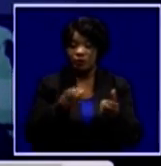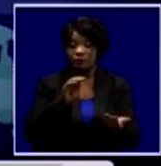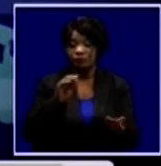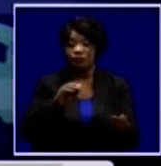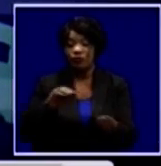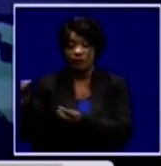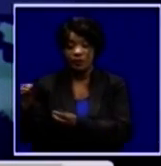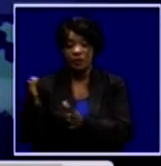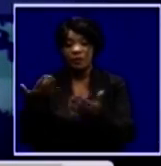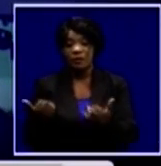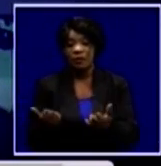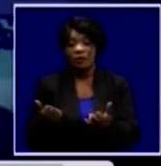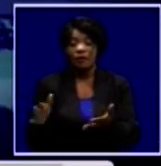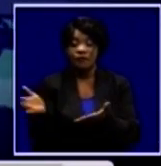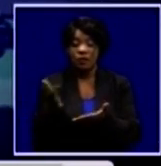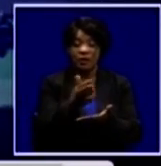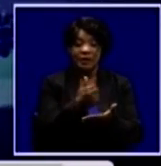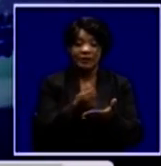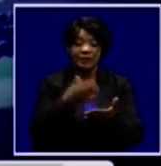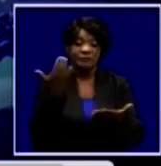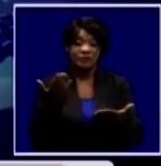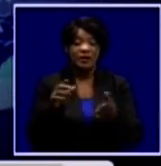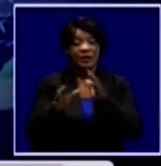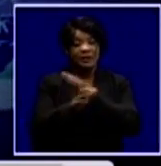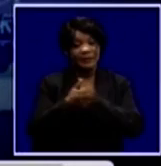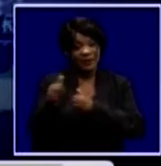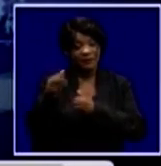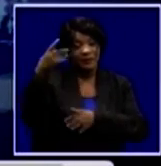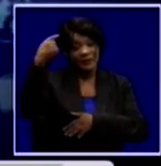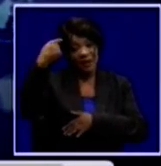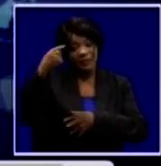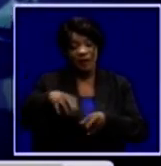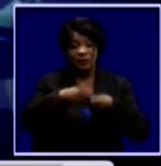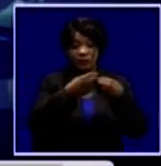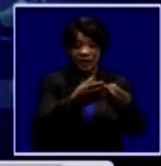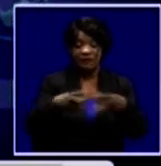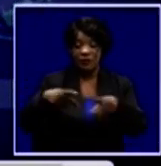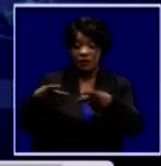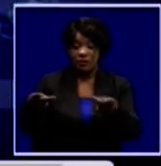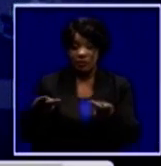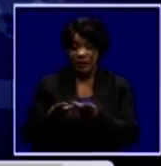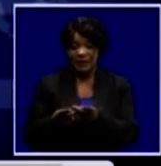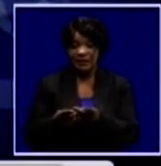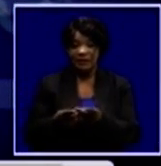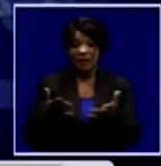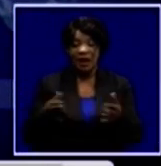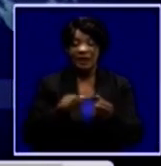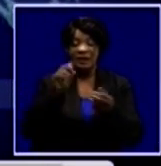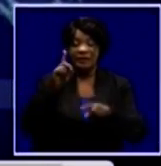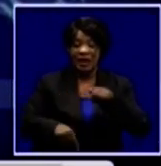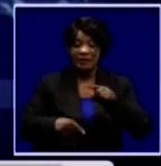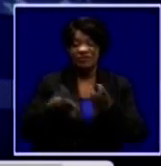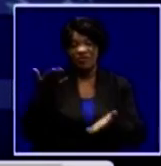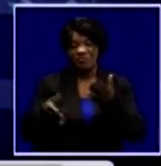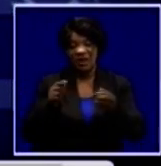reduce the cost of collecting inputs, as government will deliver the inputs to nearby places as opposed to driving long